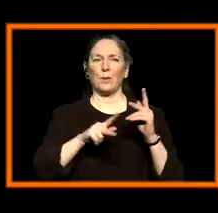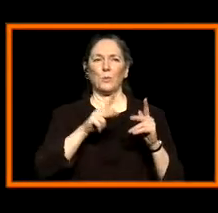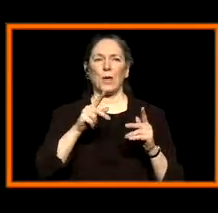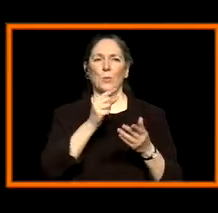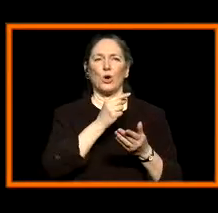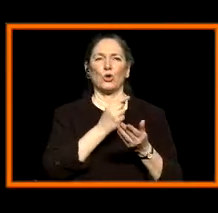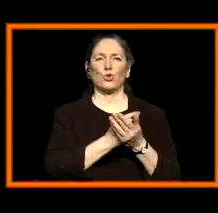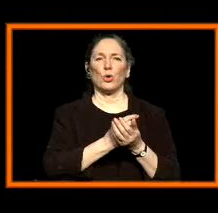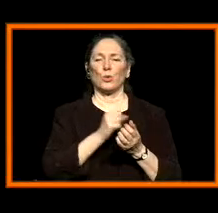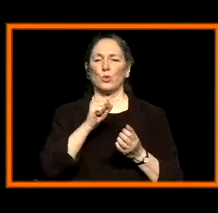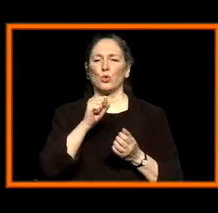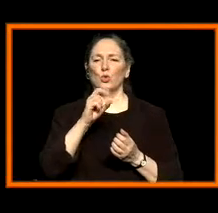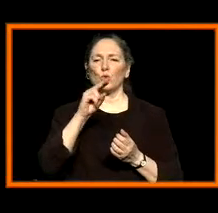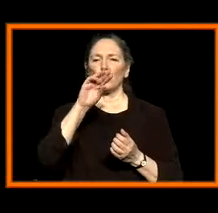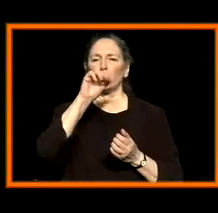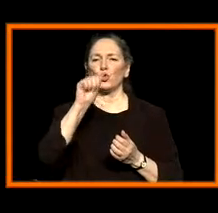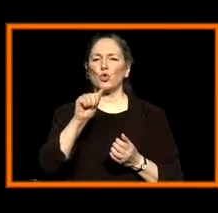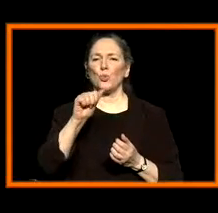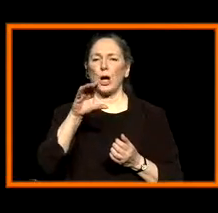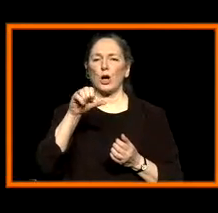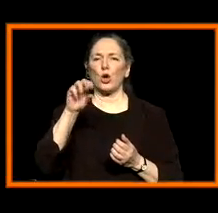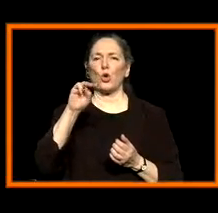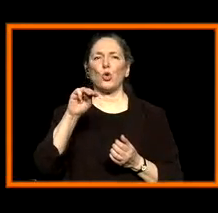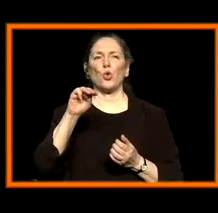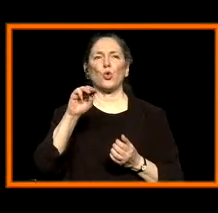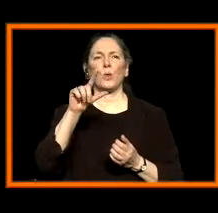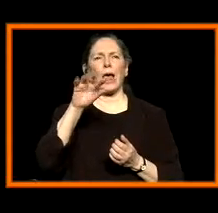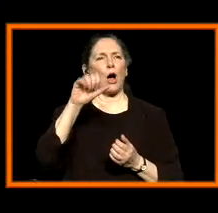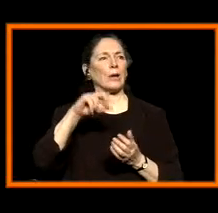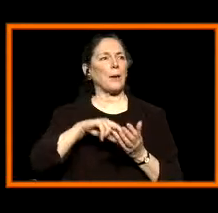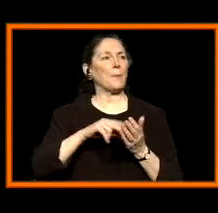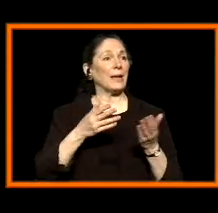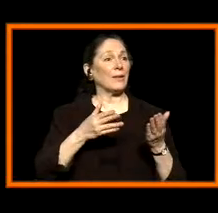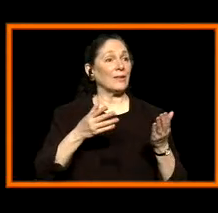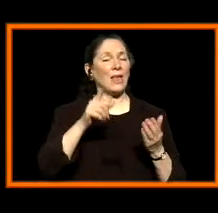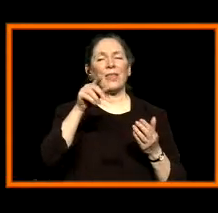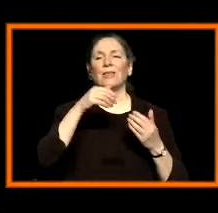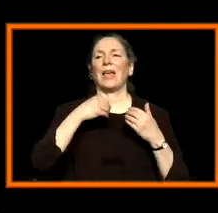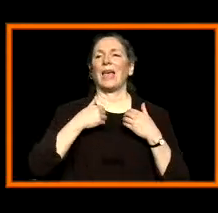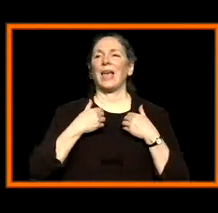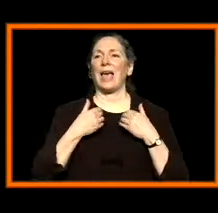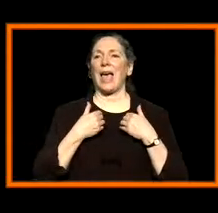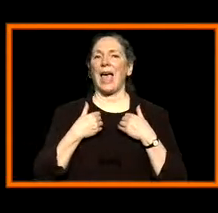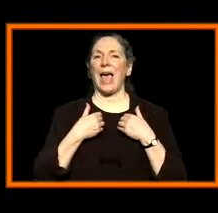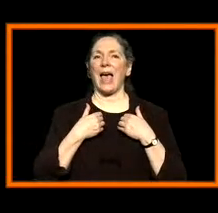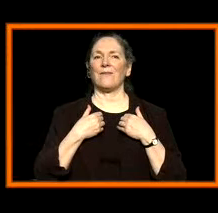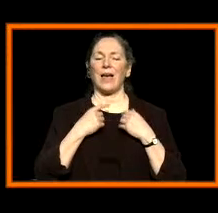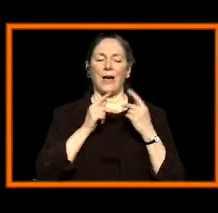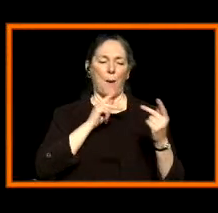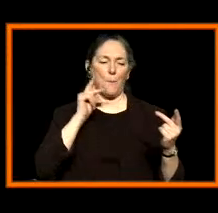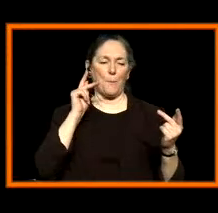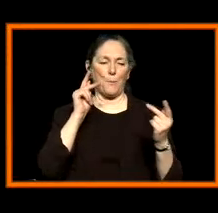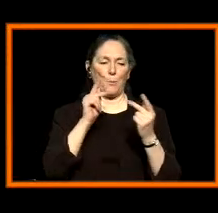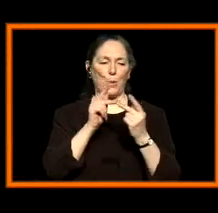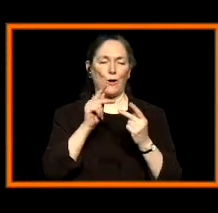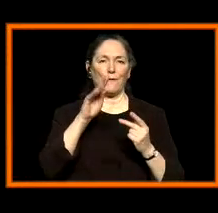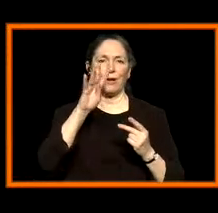graduating summa cum laude. That means that they have a